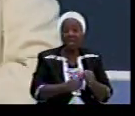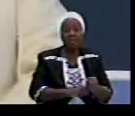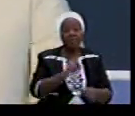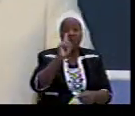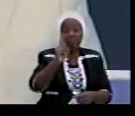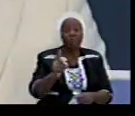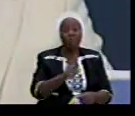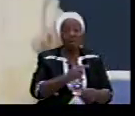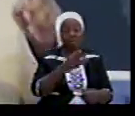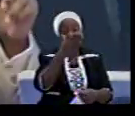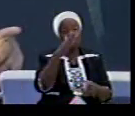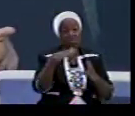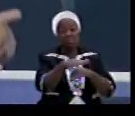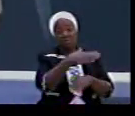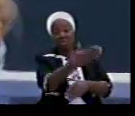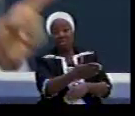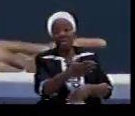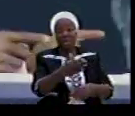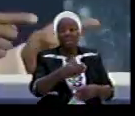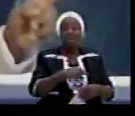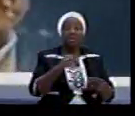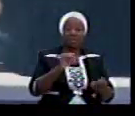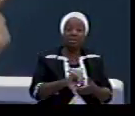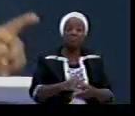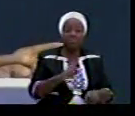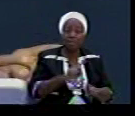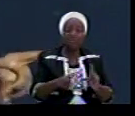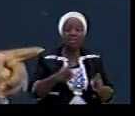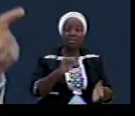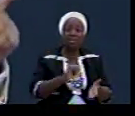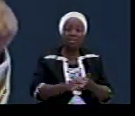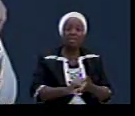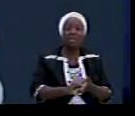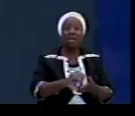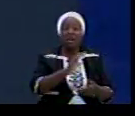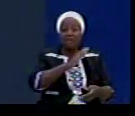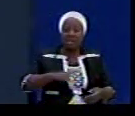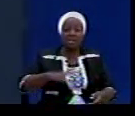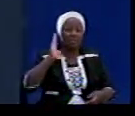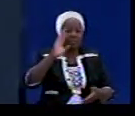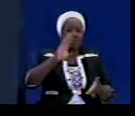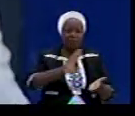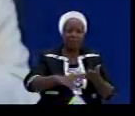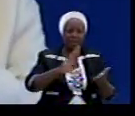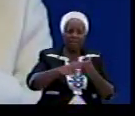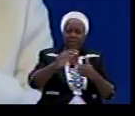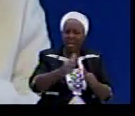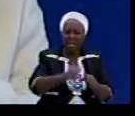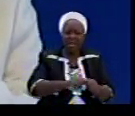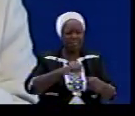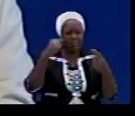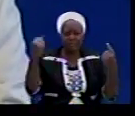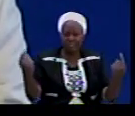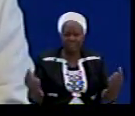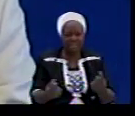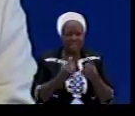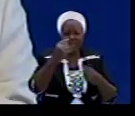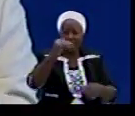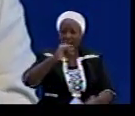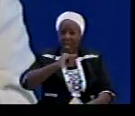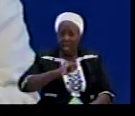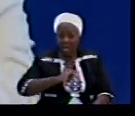over there has committed, but Christ will forgive every sin I